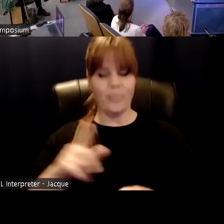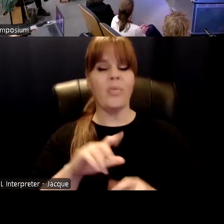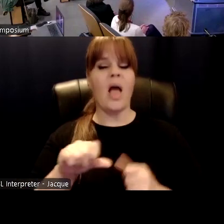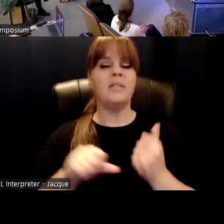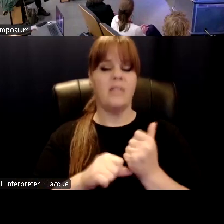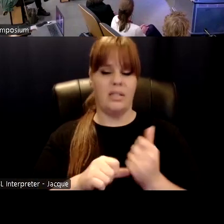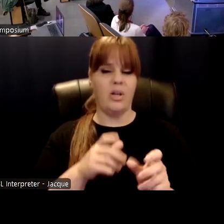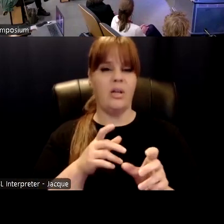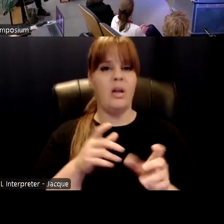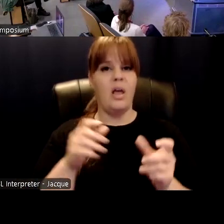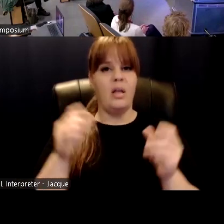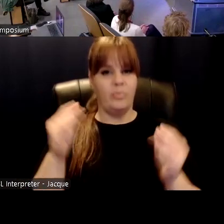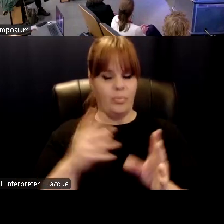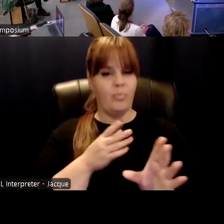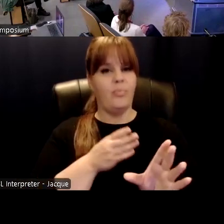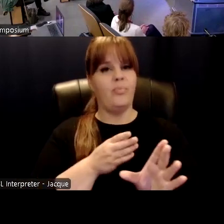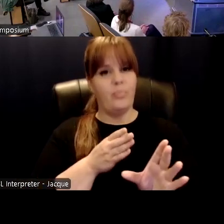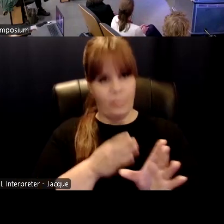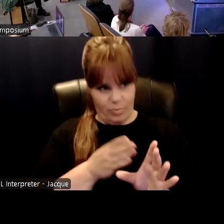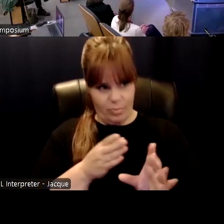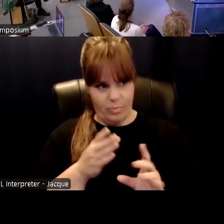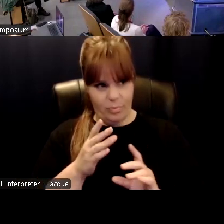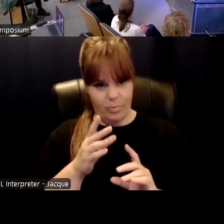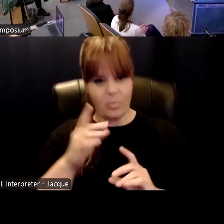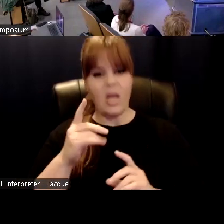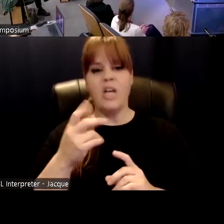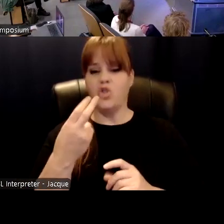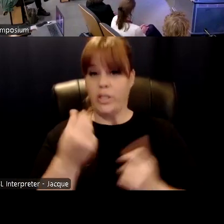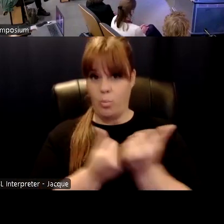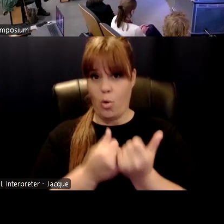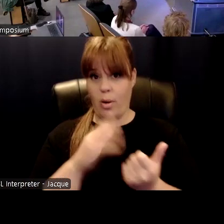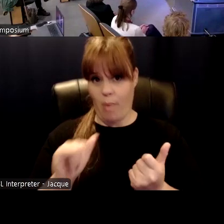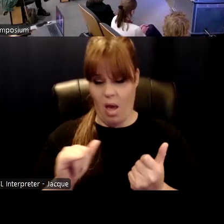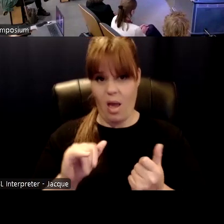the University of Washington. Dr. Patel is supported by an